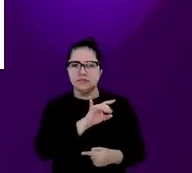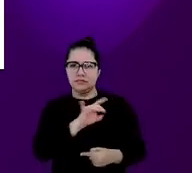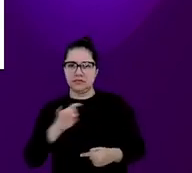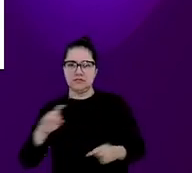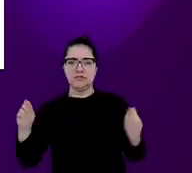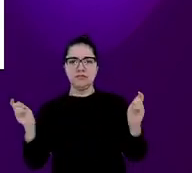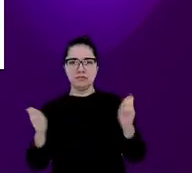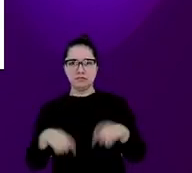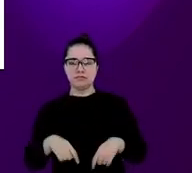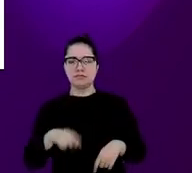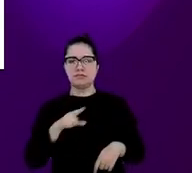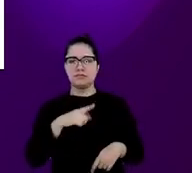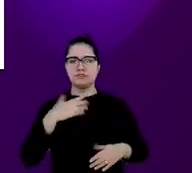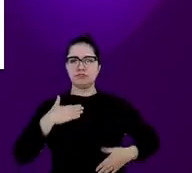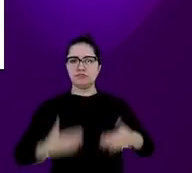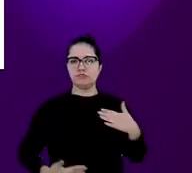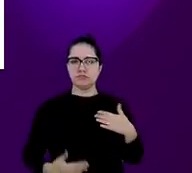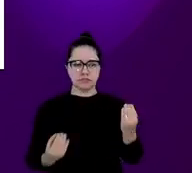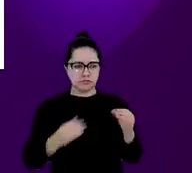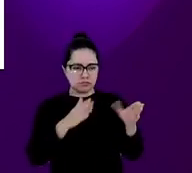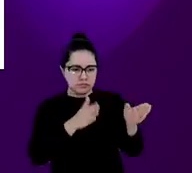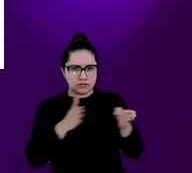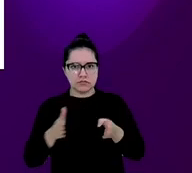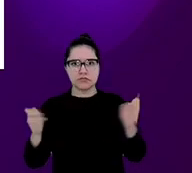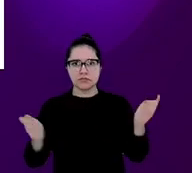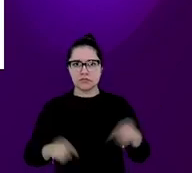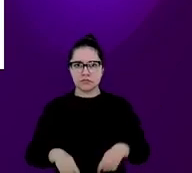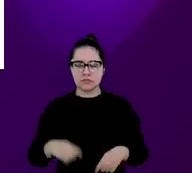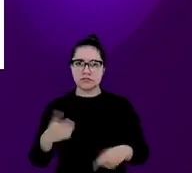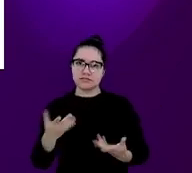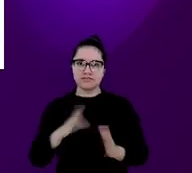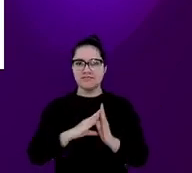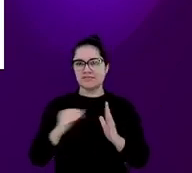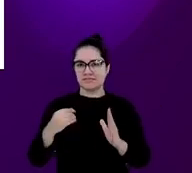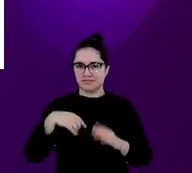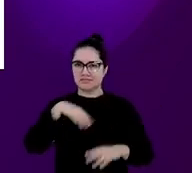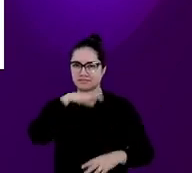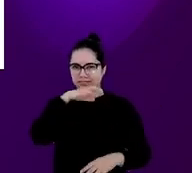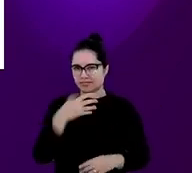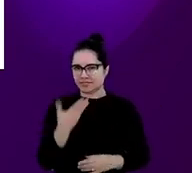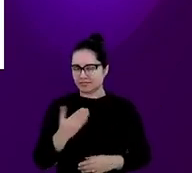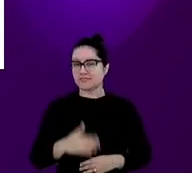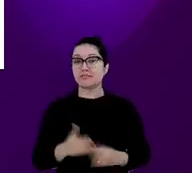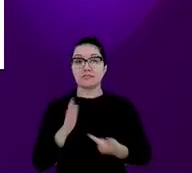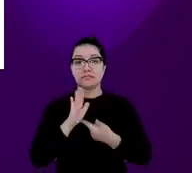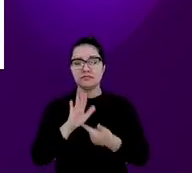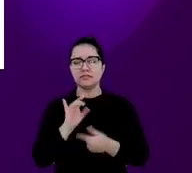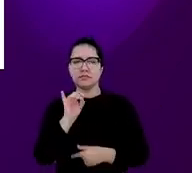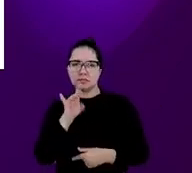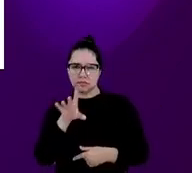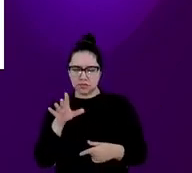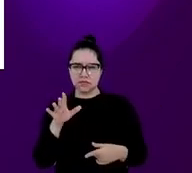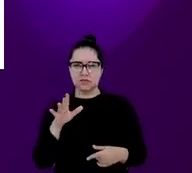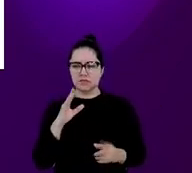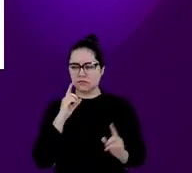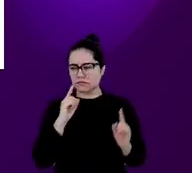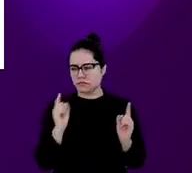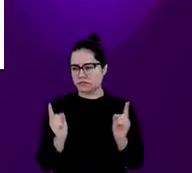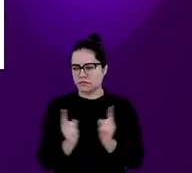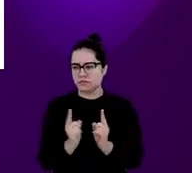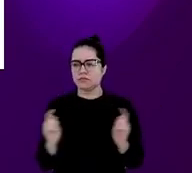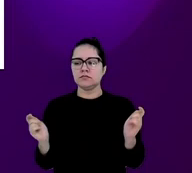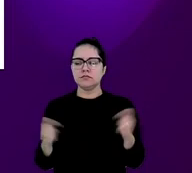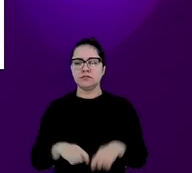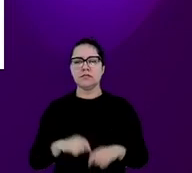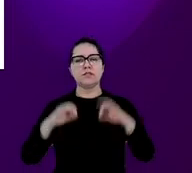body of the animal. I will present here a little piece of that big puzzle, but only to make a